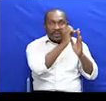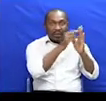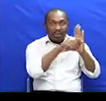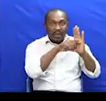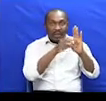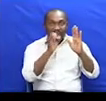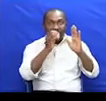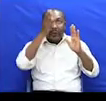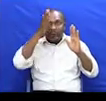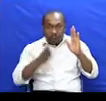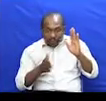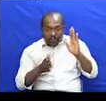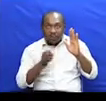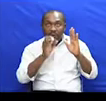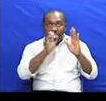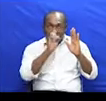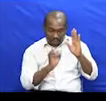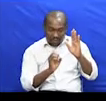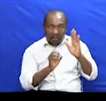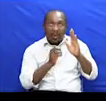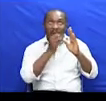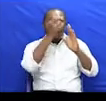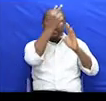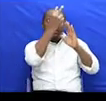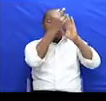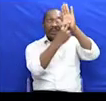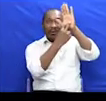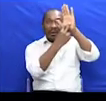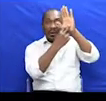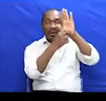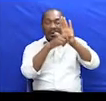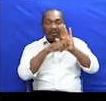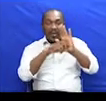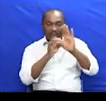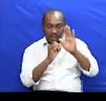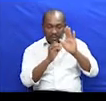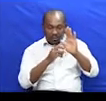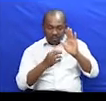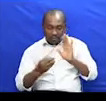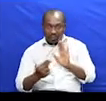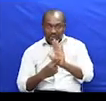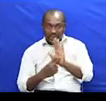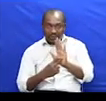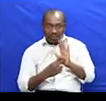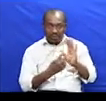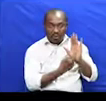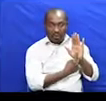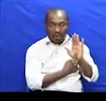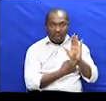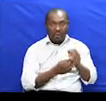is 0. This is also 0. 7 minus 0, it is 7, and this is 1. So